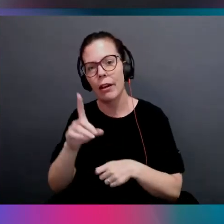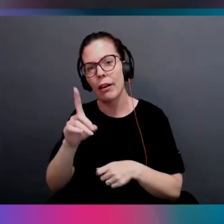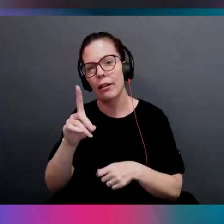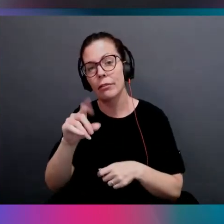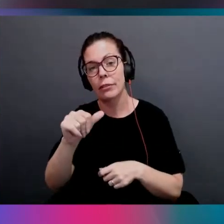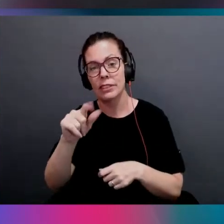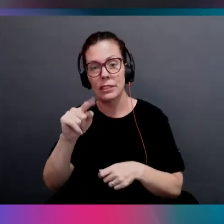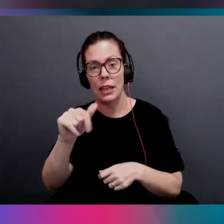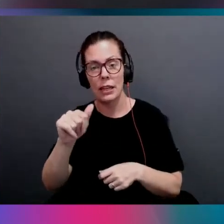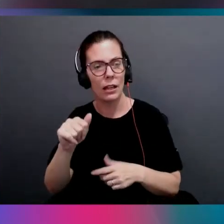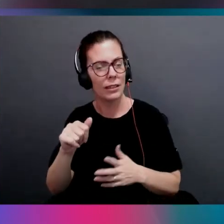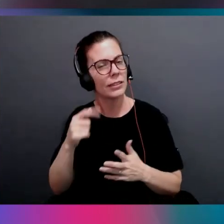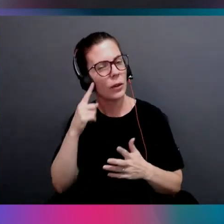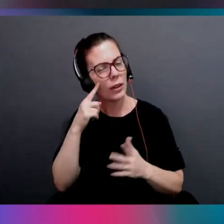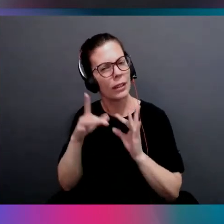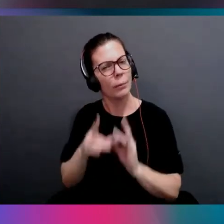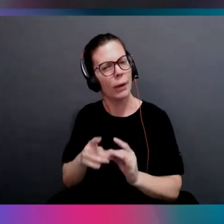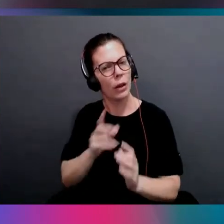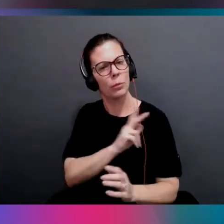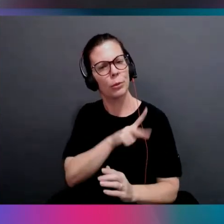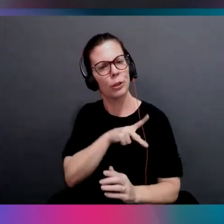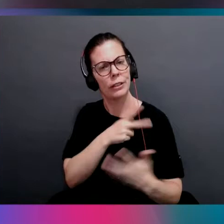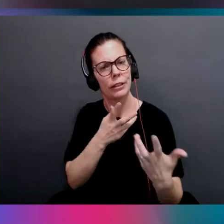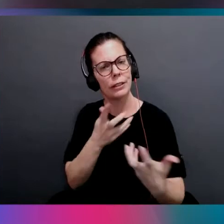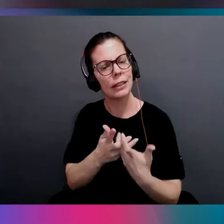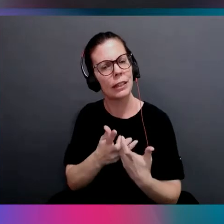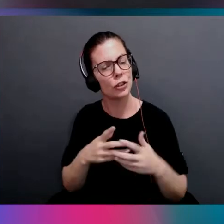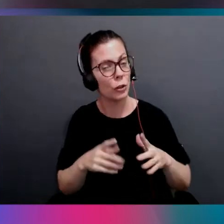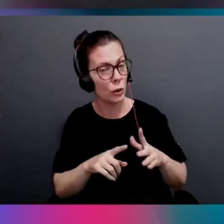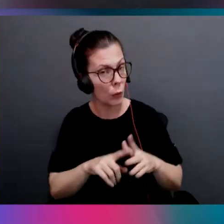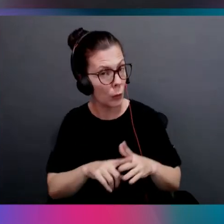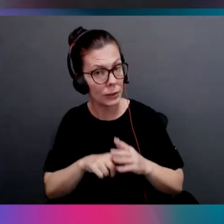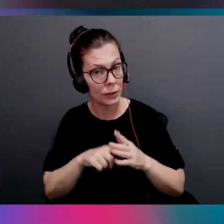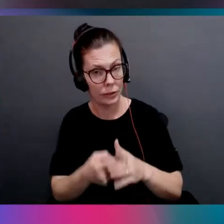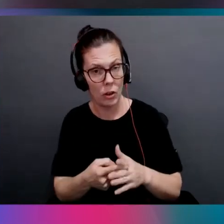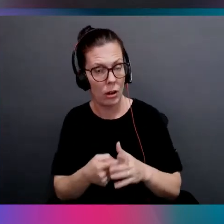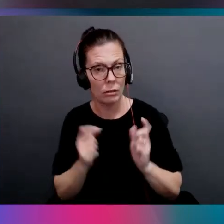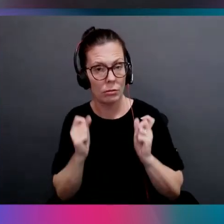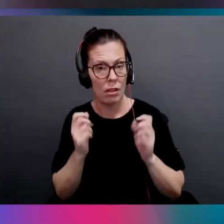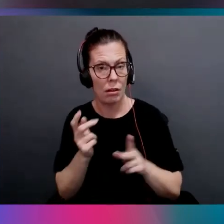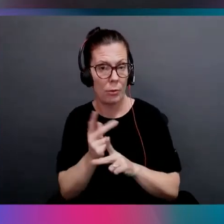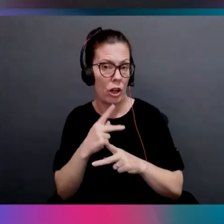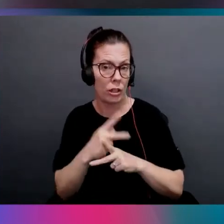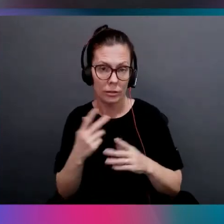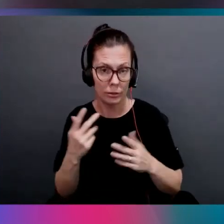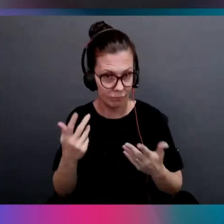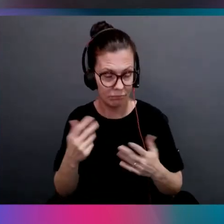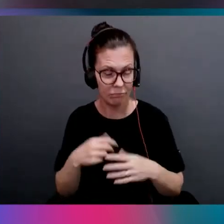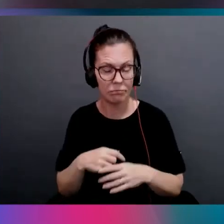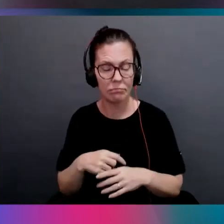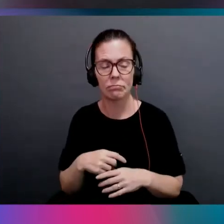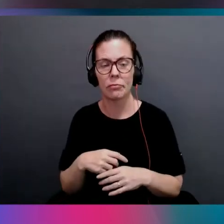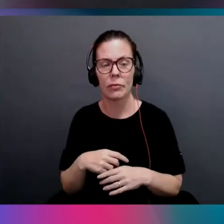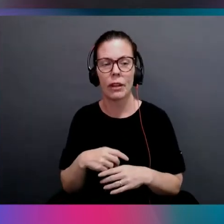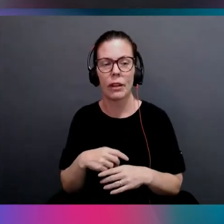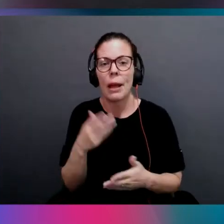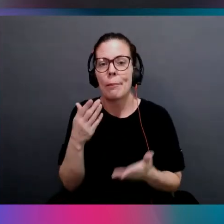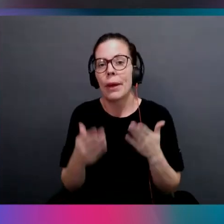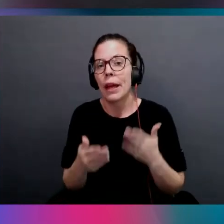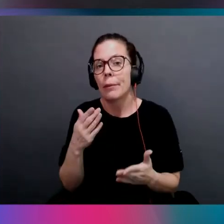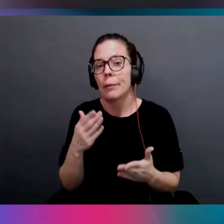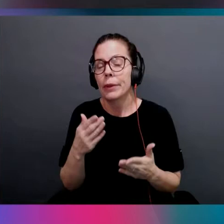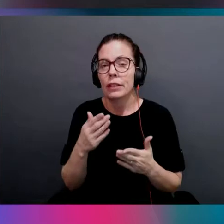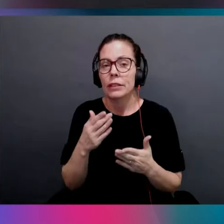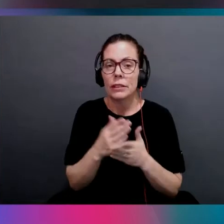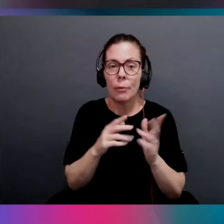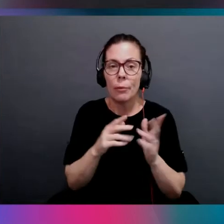think about it, with personalization, you're going to start off and you have a bunch of products. And you have, maybe you have some people rating things.